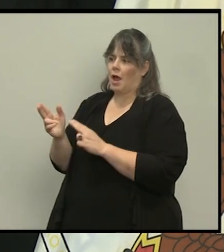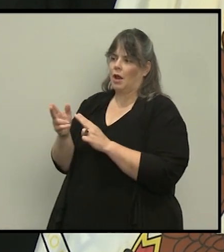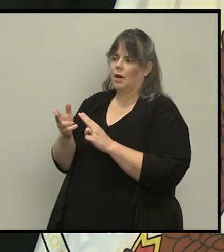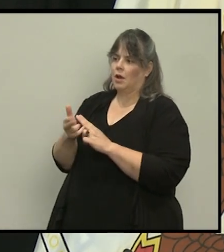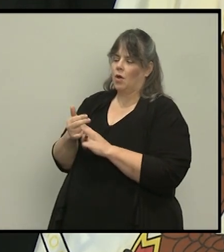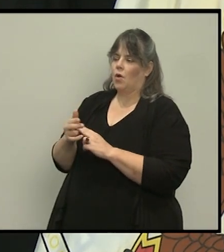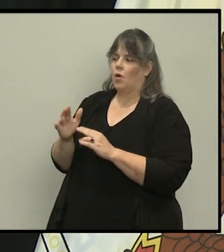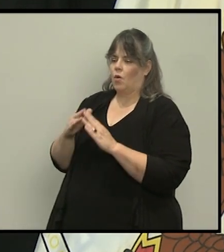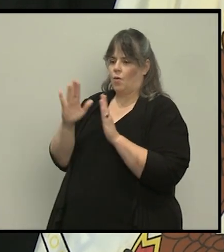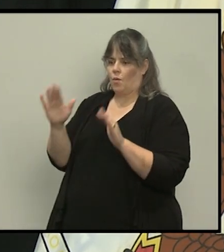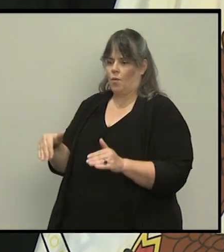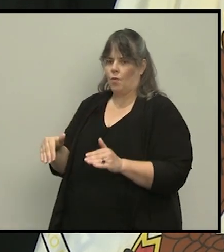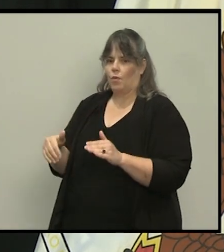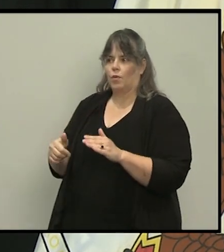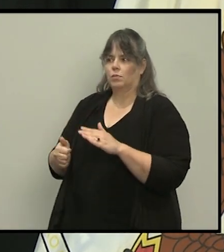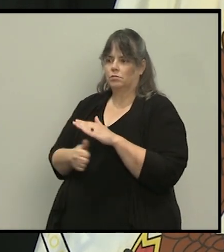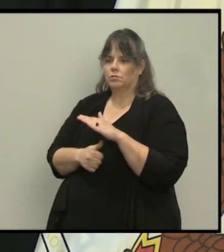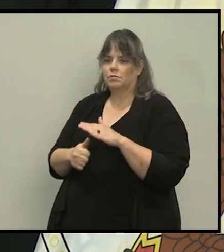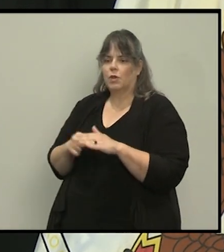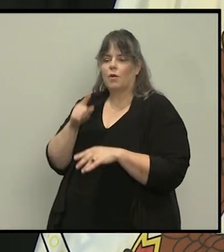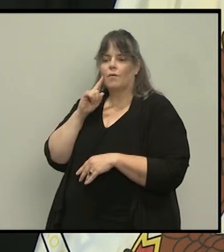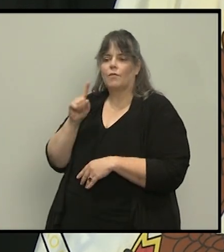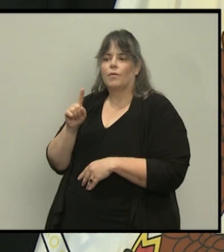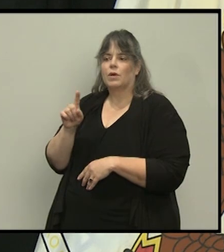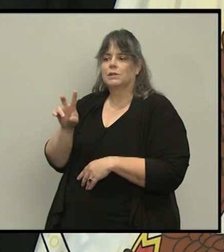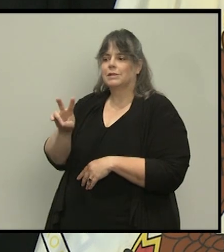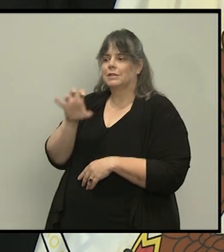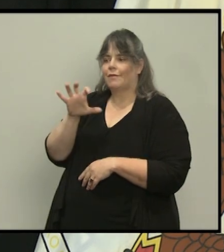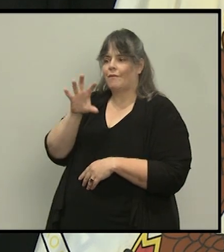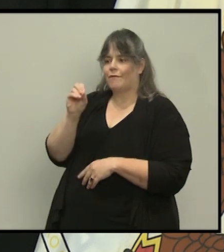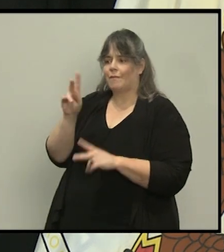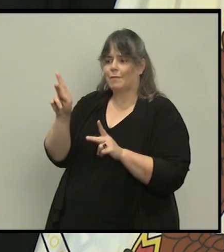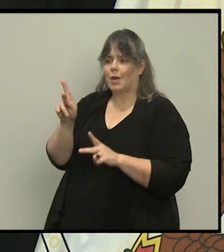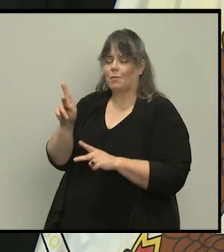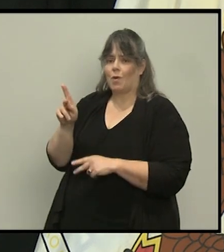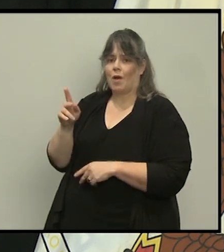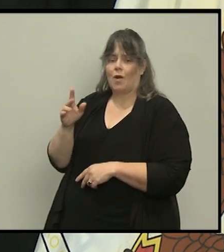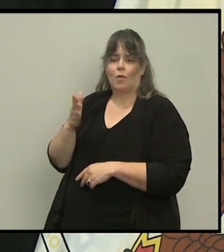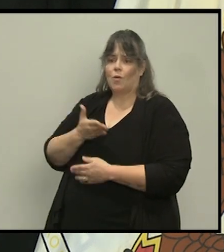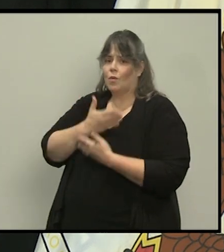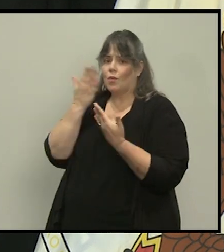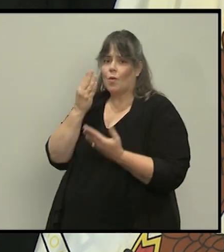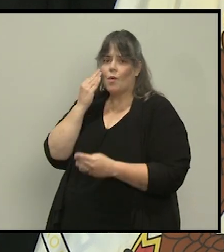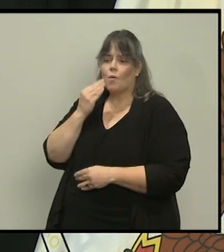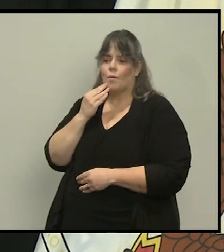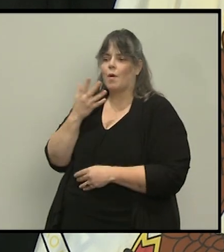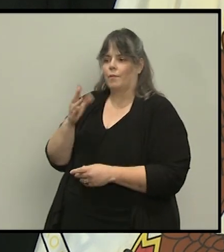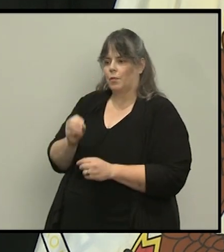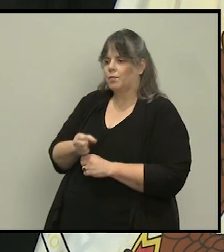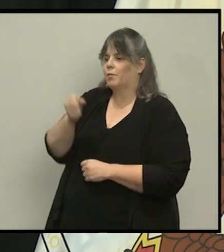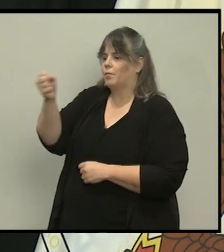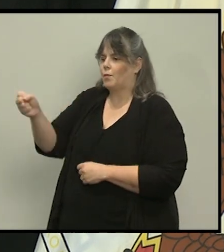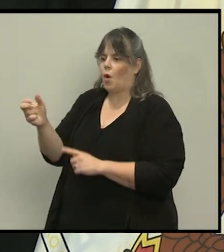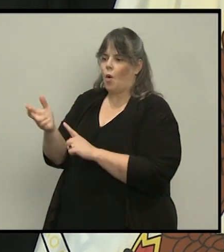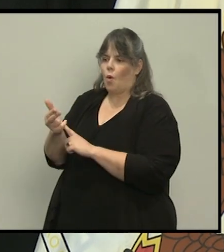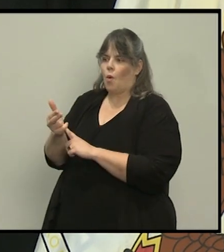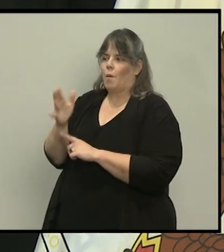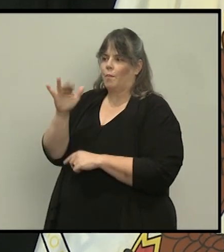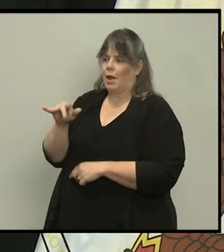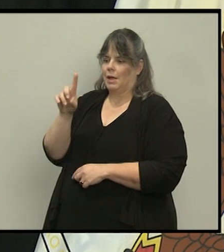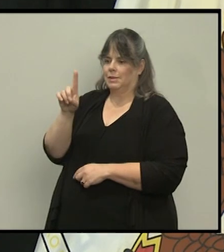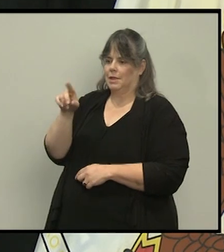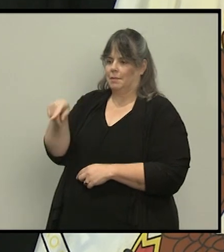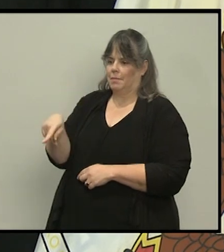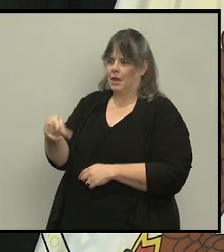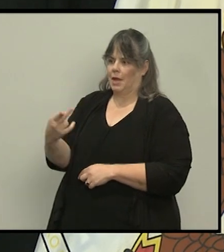date, nearly 750 people experiencing homelessness have been placed in hotels by DPH